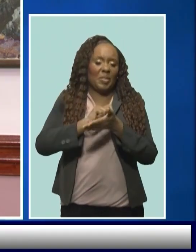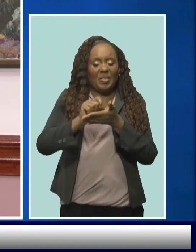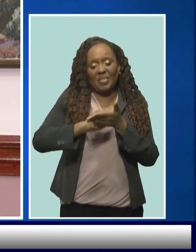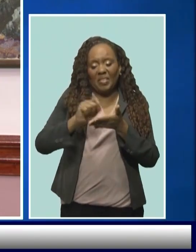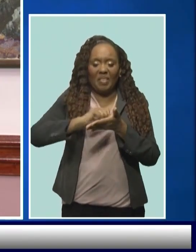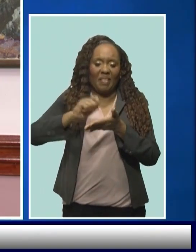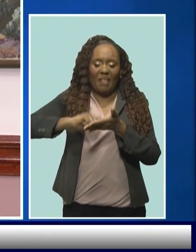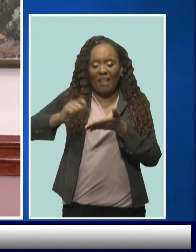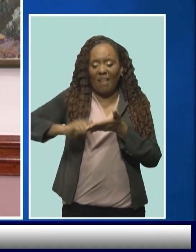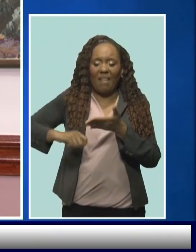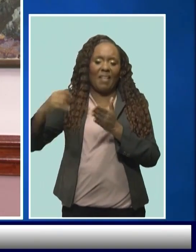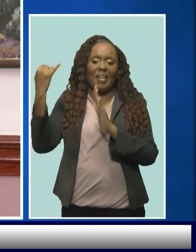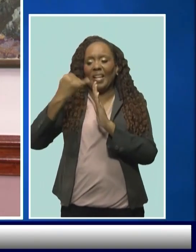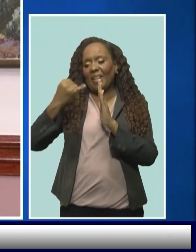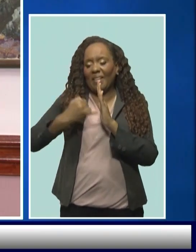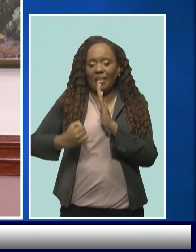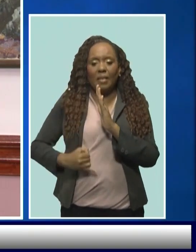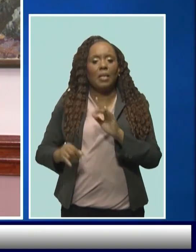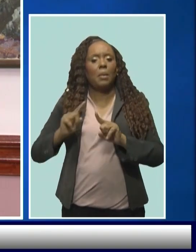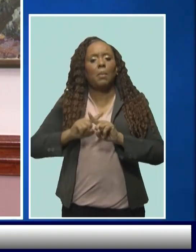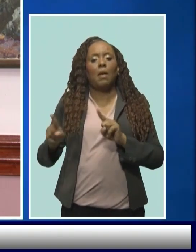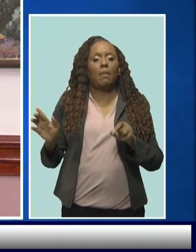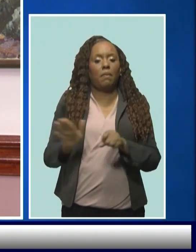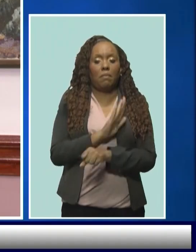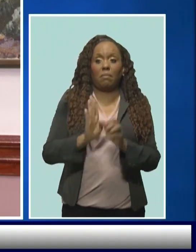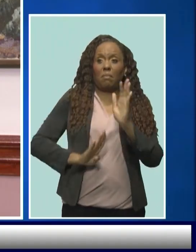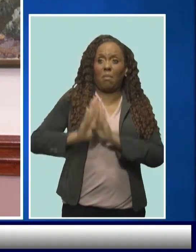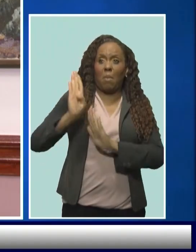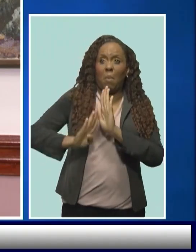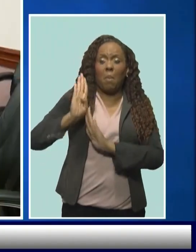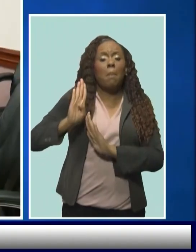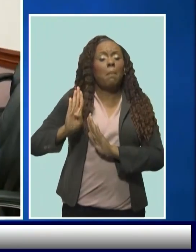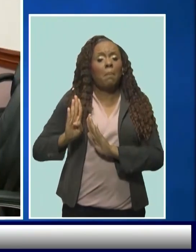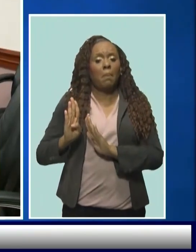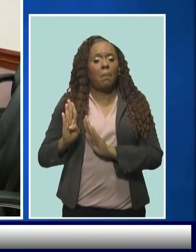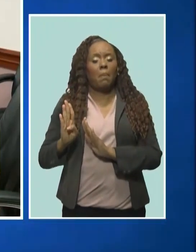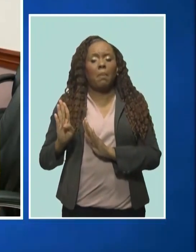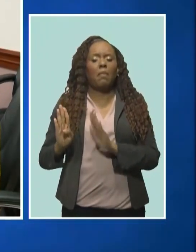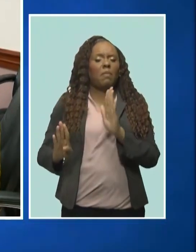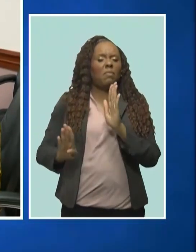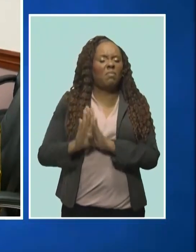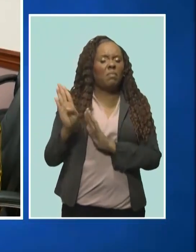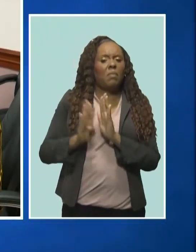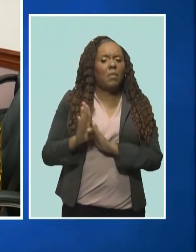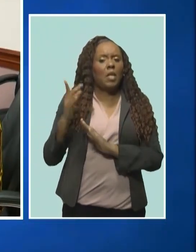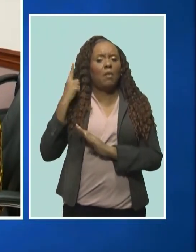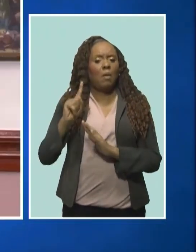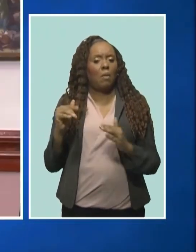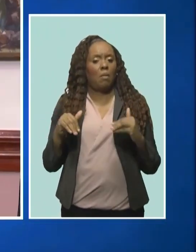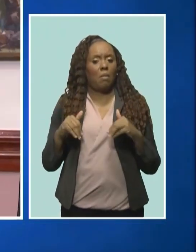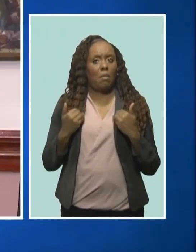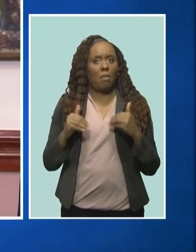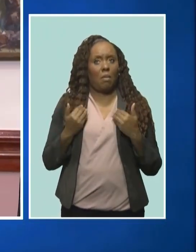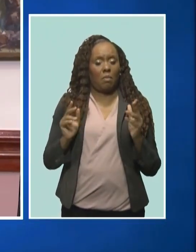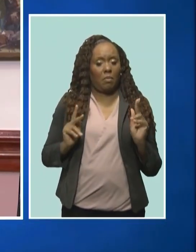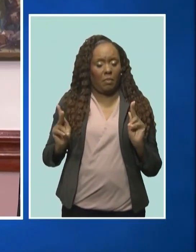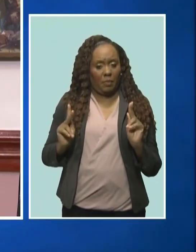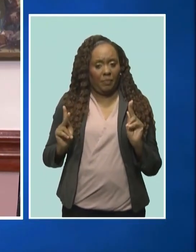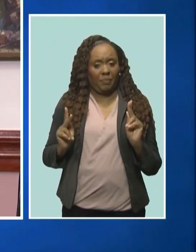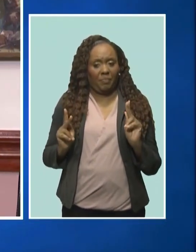full developmental camps in terms of how we treat to our youngsters. If government do not